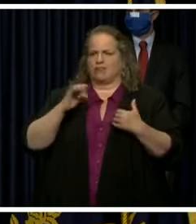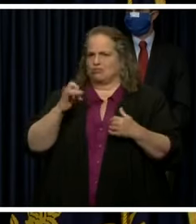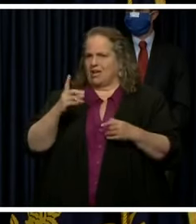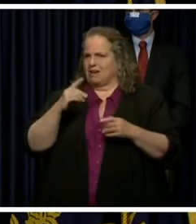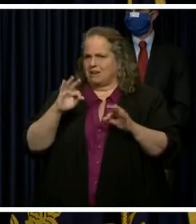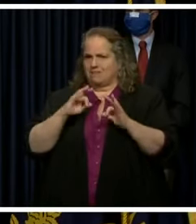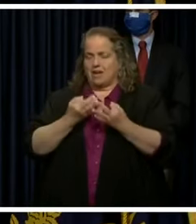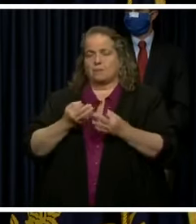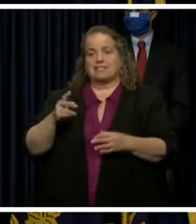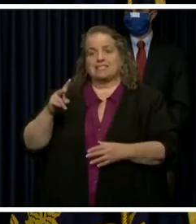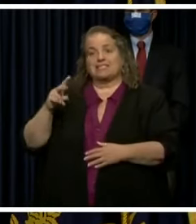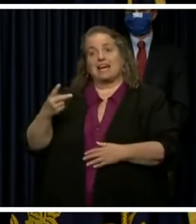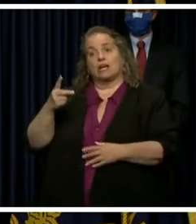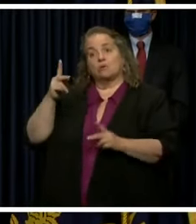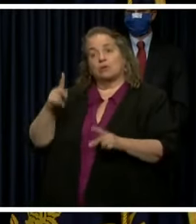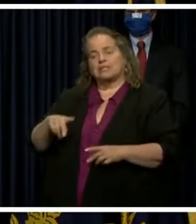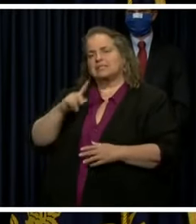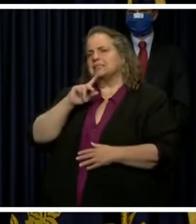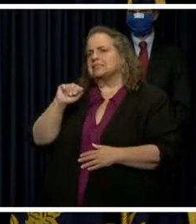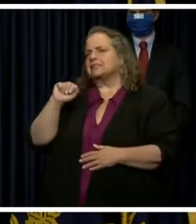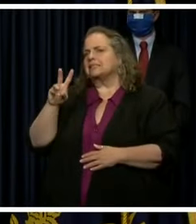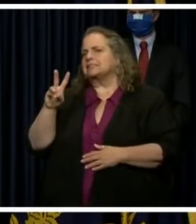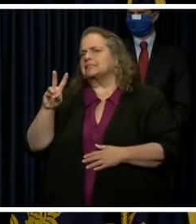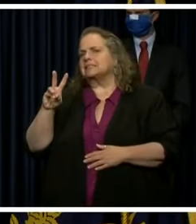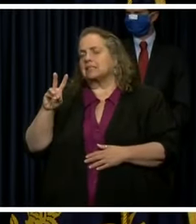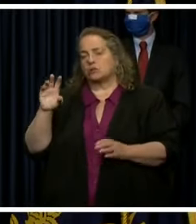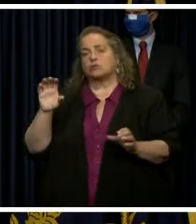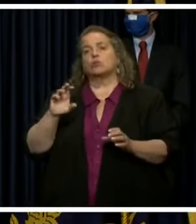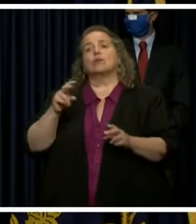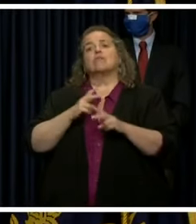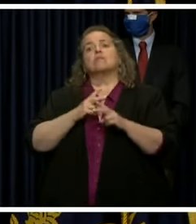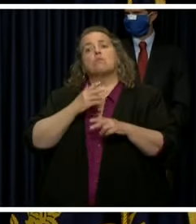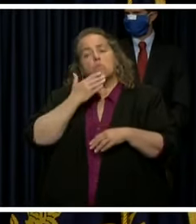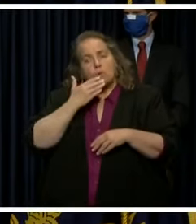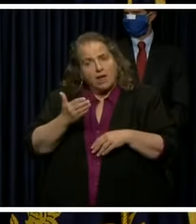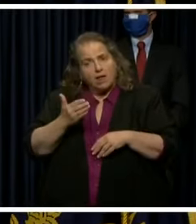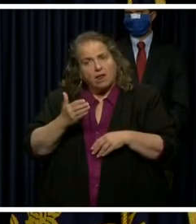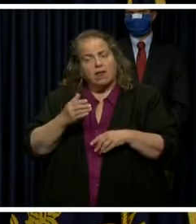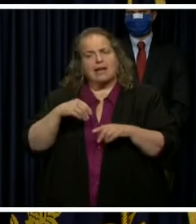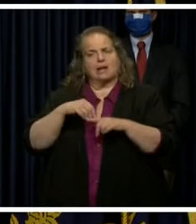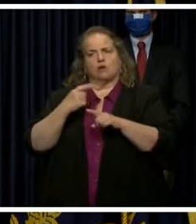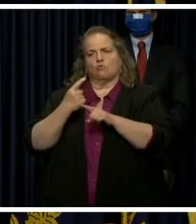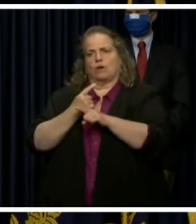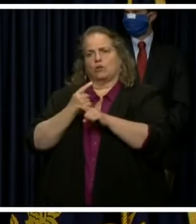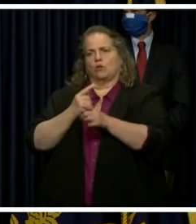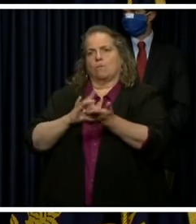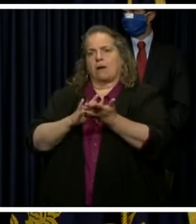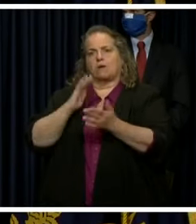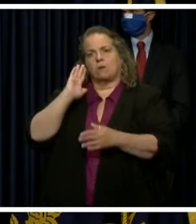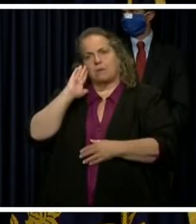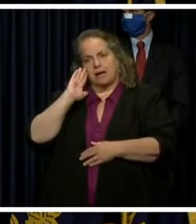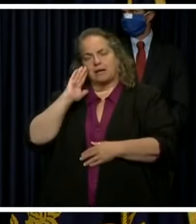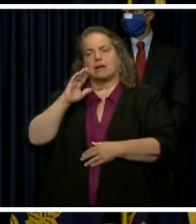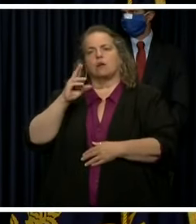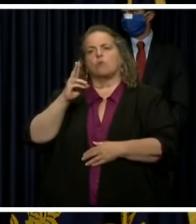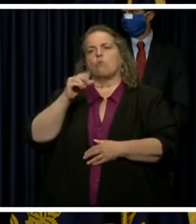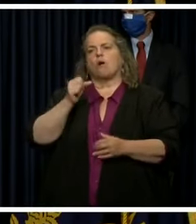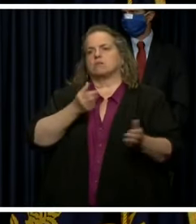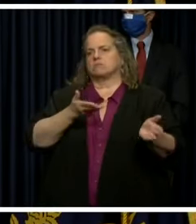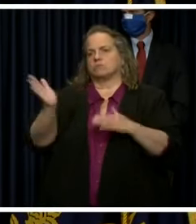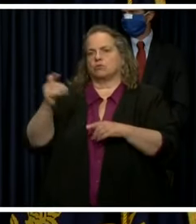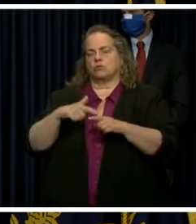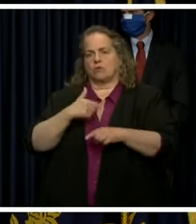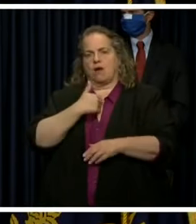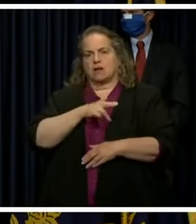patient is 16 years old and is doing well and is in a regular medical bed and was admitted to the hospital